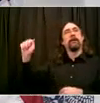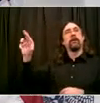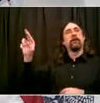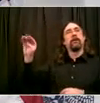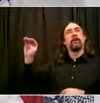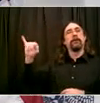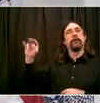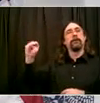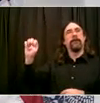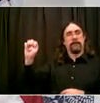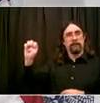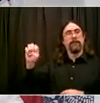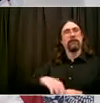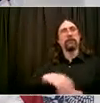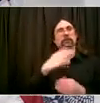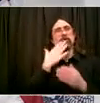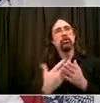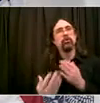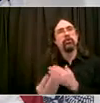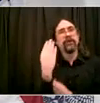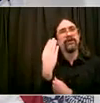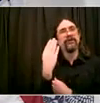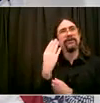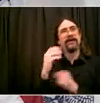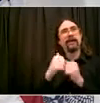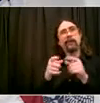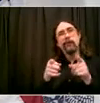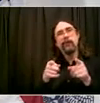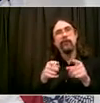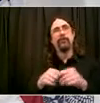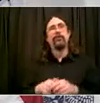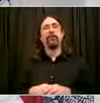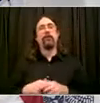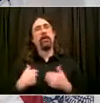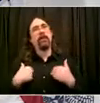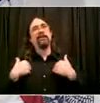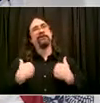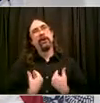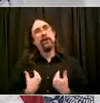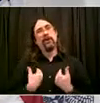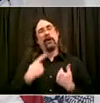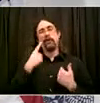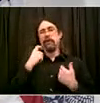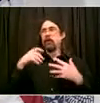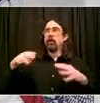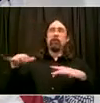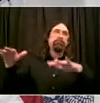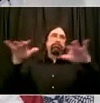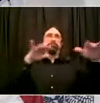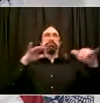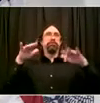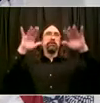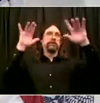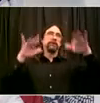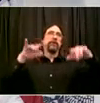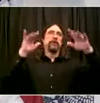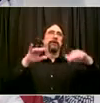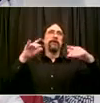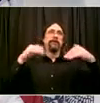there. All right. So I wanted to ask you, going back a few months, when we were looking